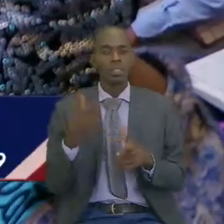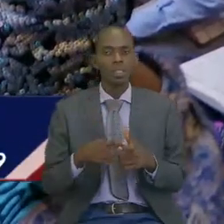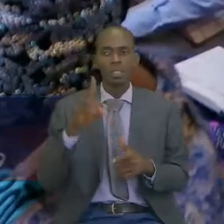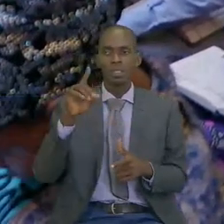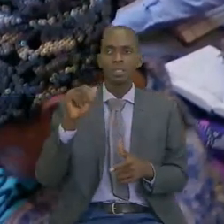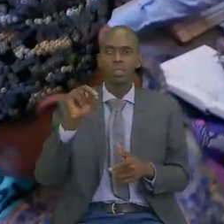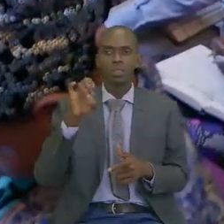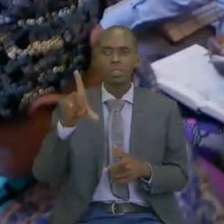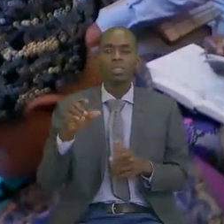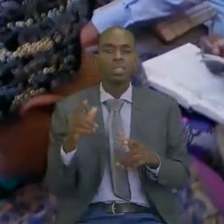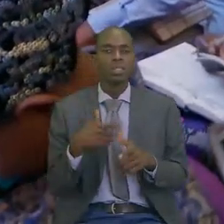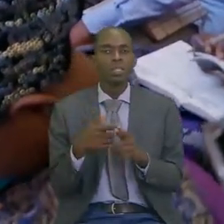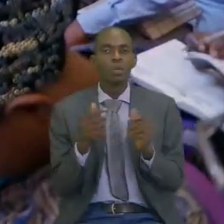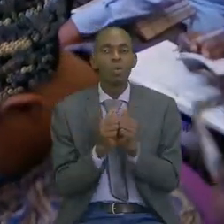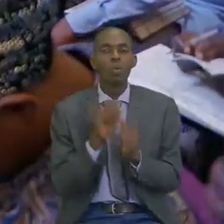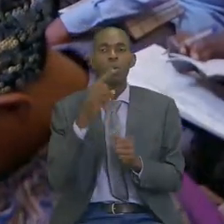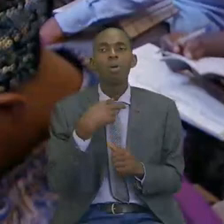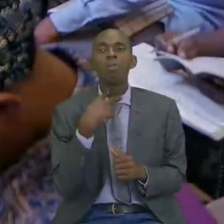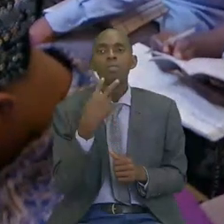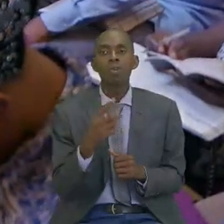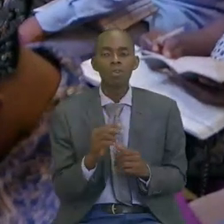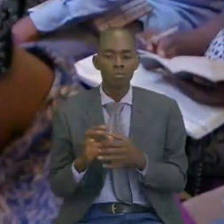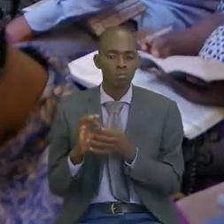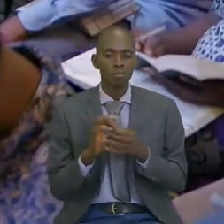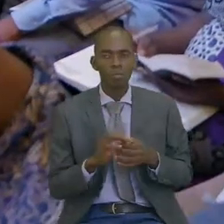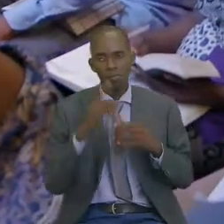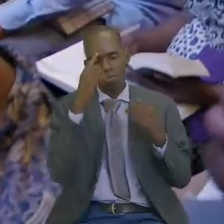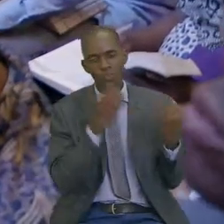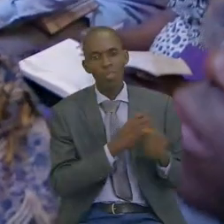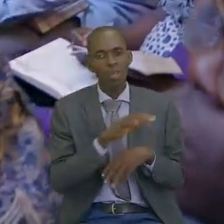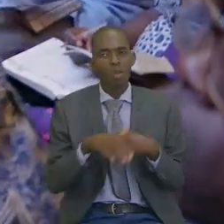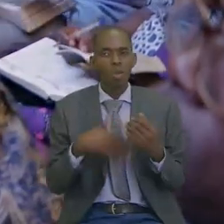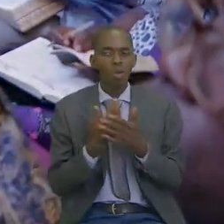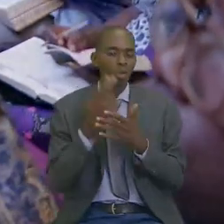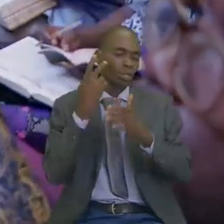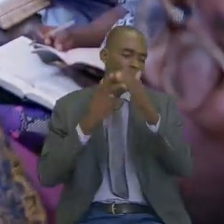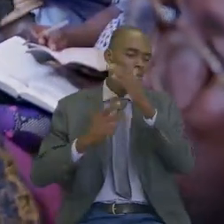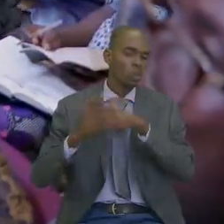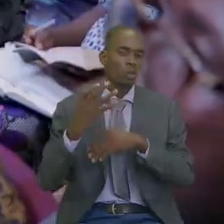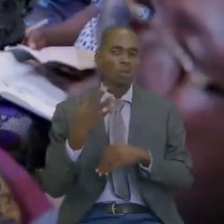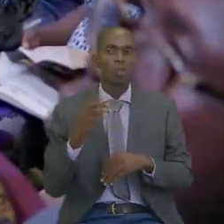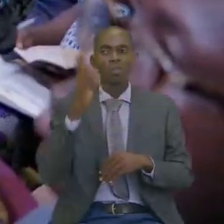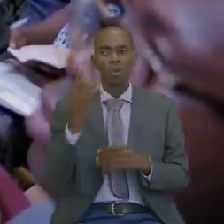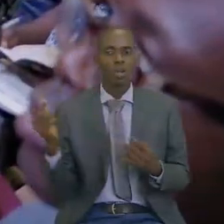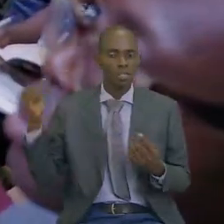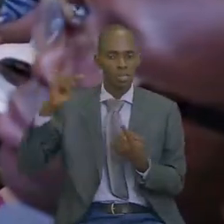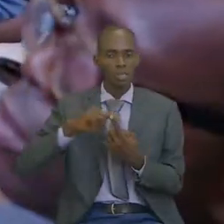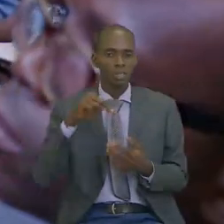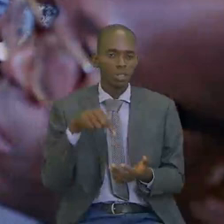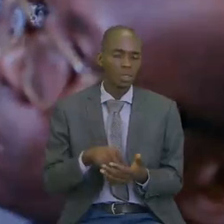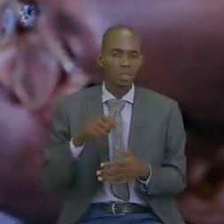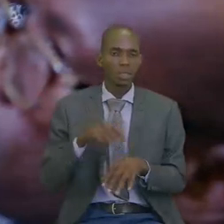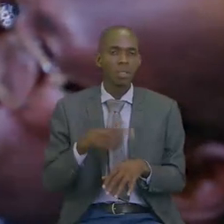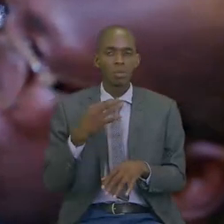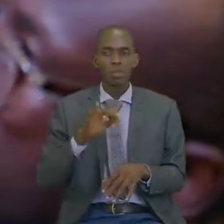with united faith, all the prophets of God until this apostle John,